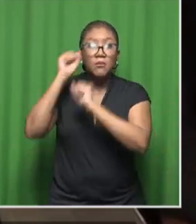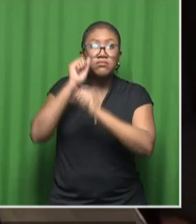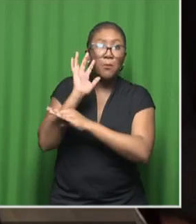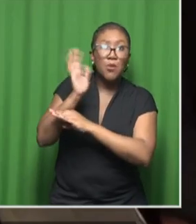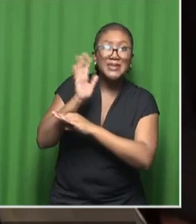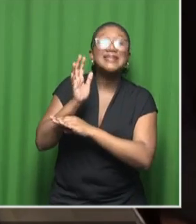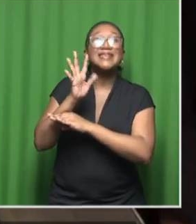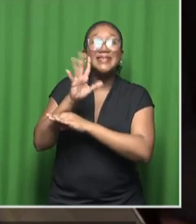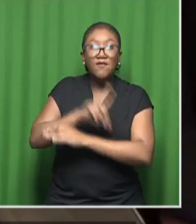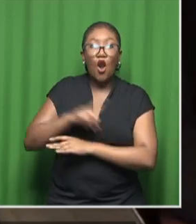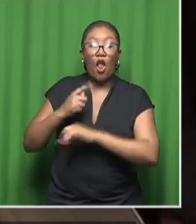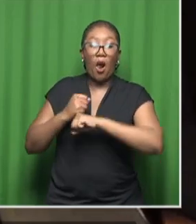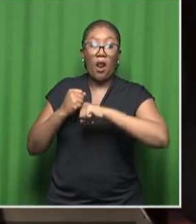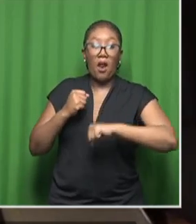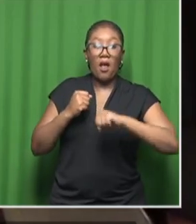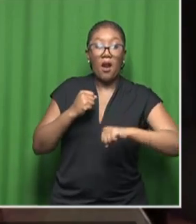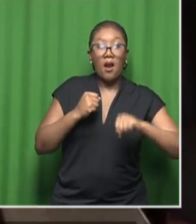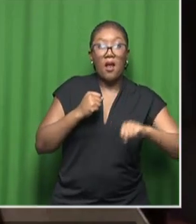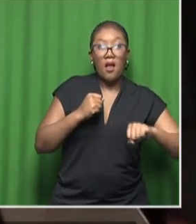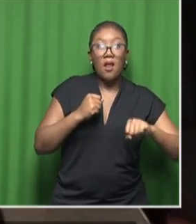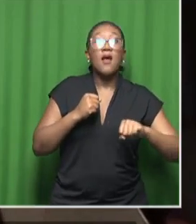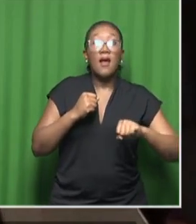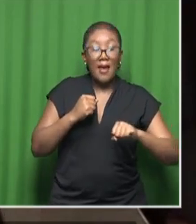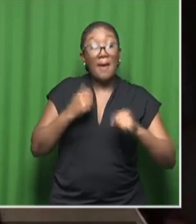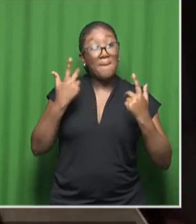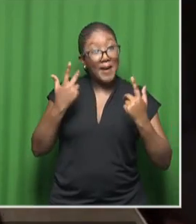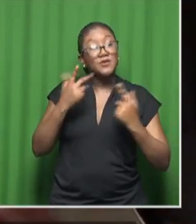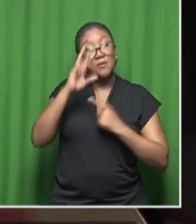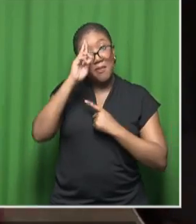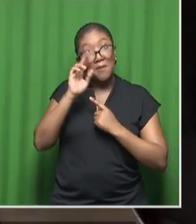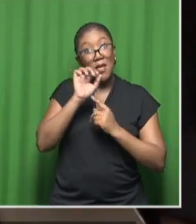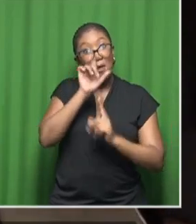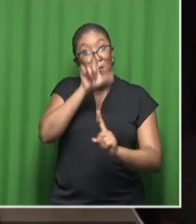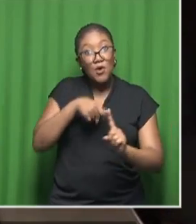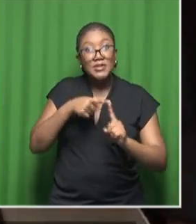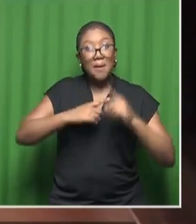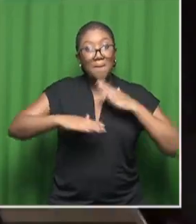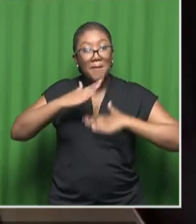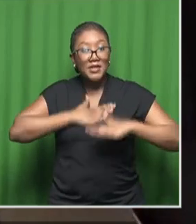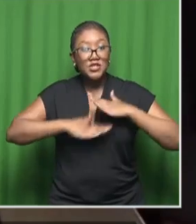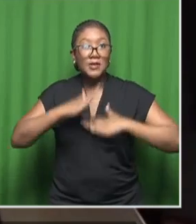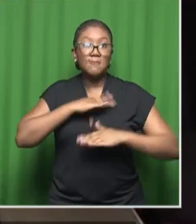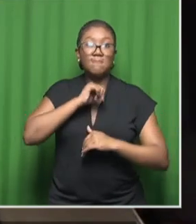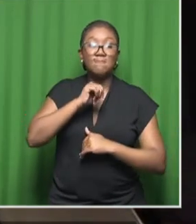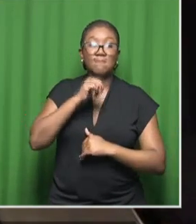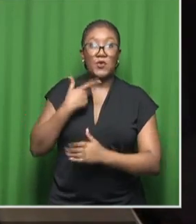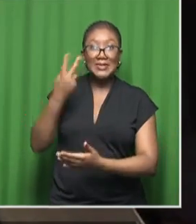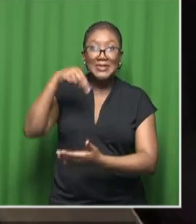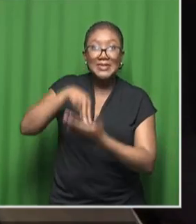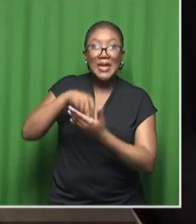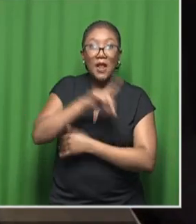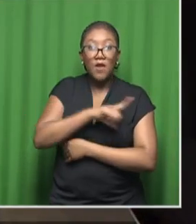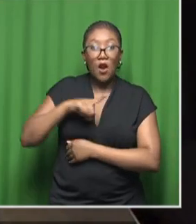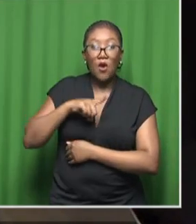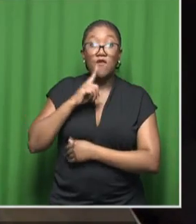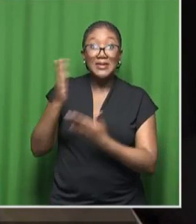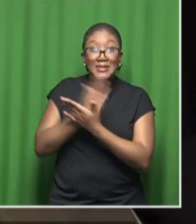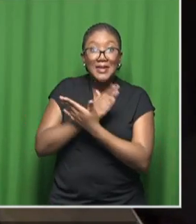So it depends on someone's patience, on how they want to spend. we've had a lot of people that have